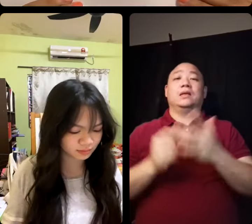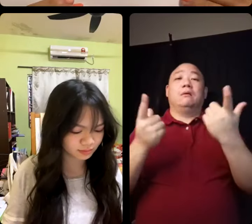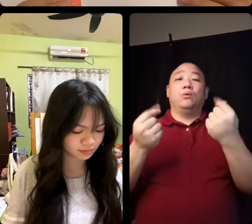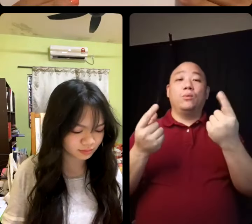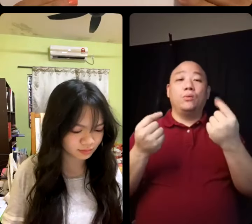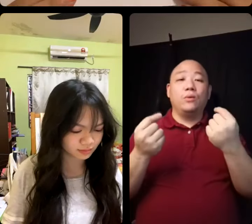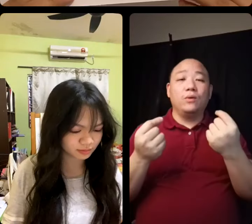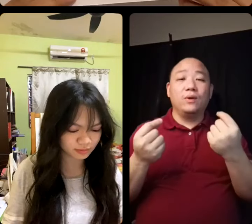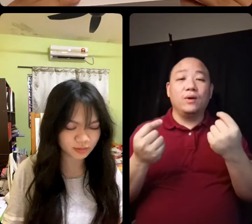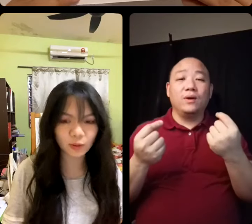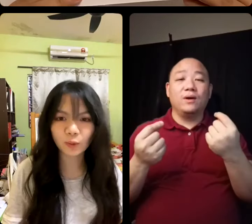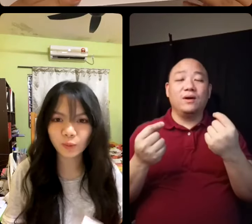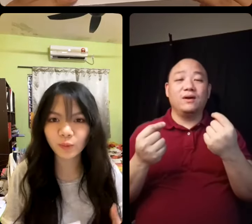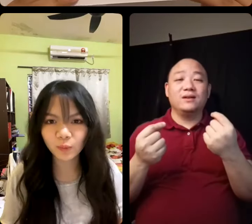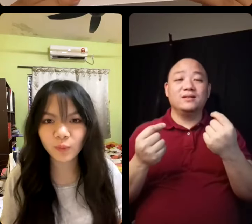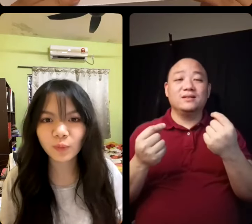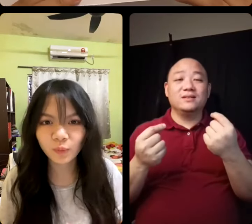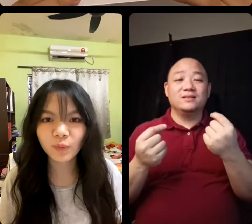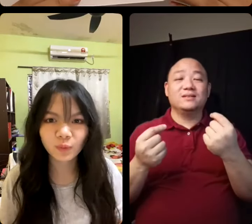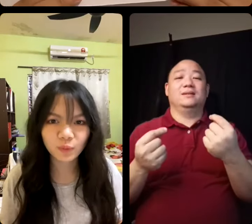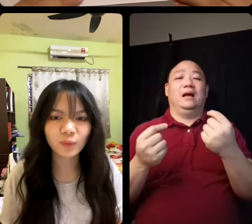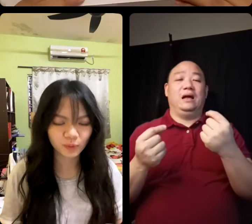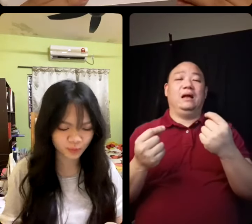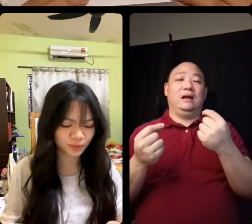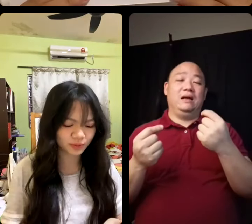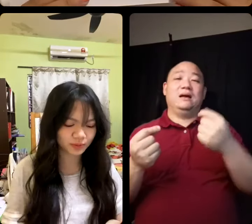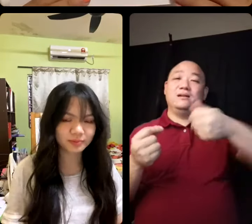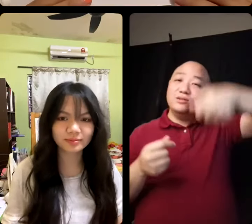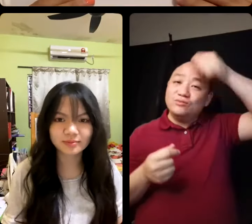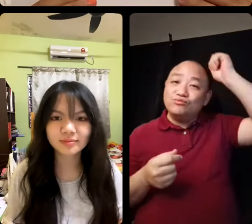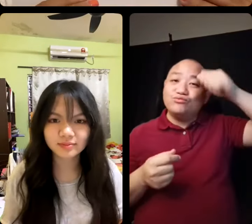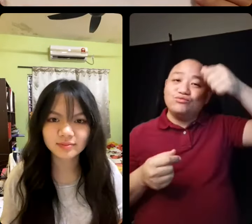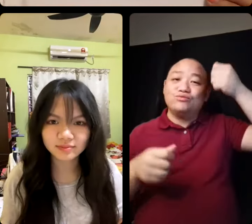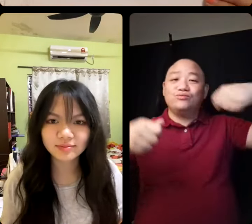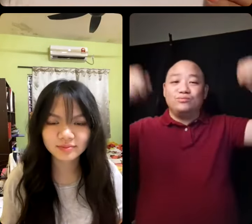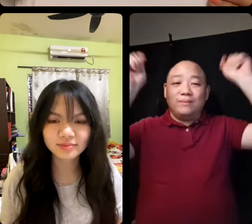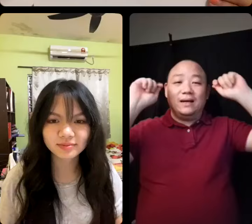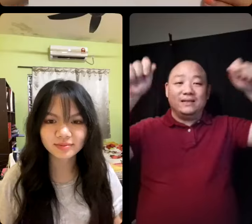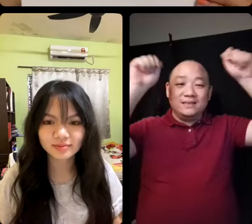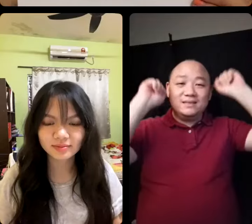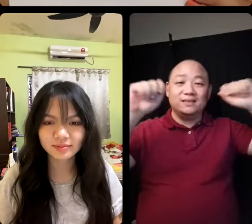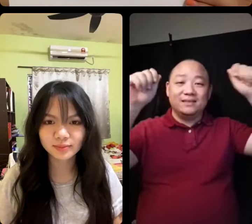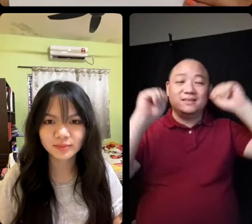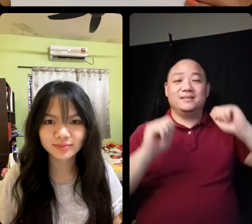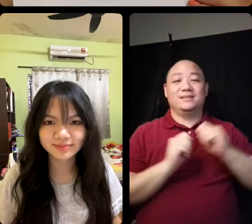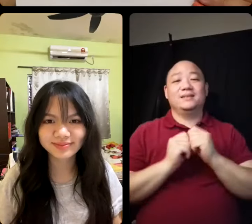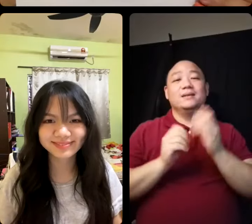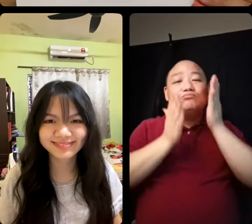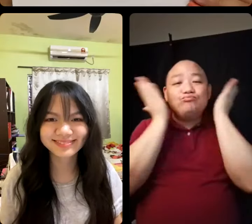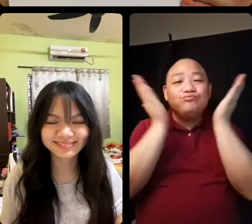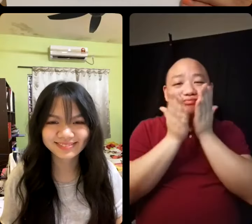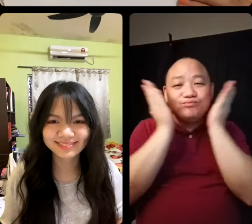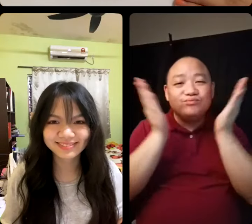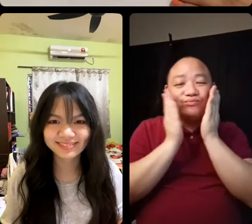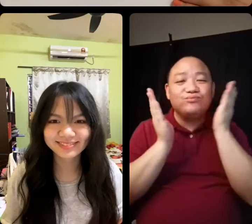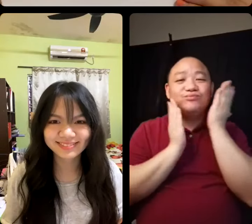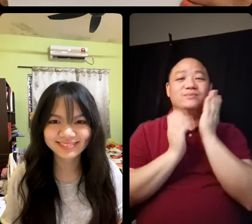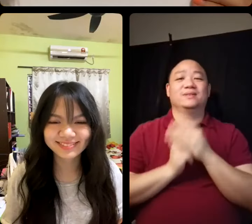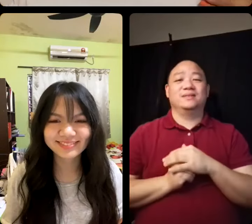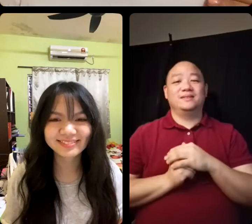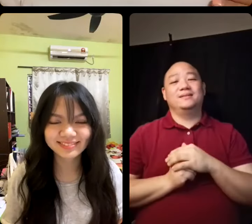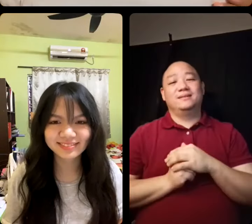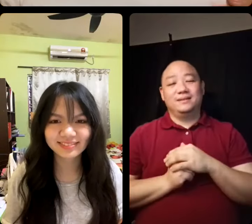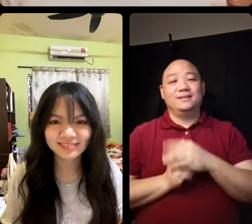grooming time. Grooming time. Mandi-mandi, bersolek-solek tu semua.